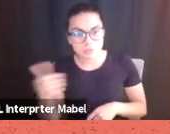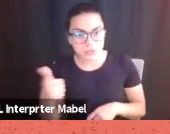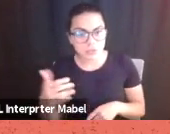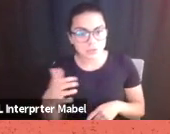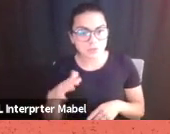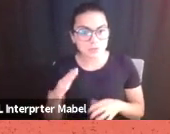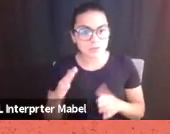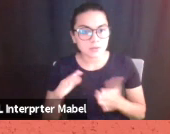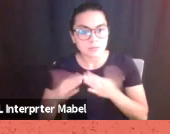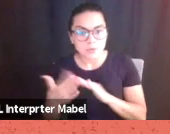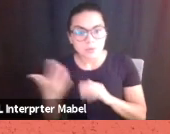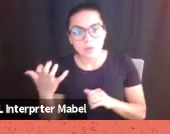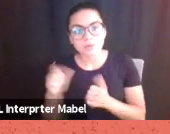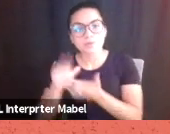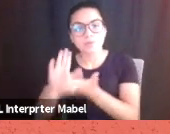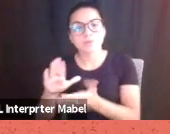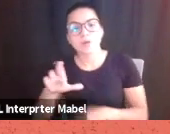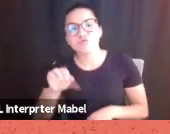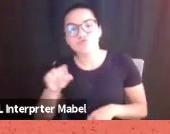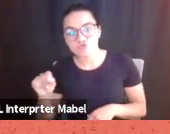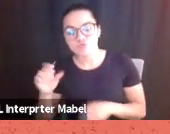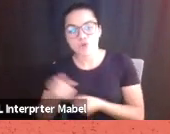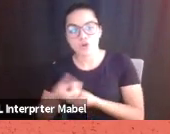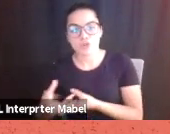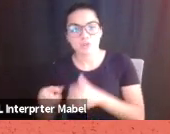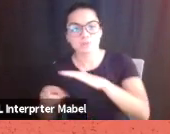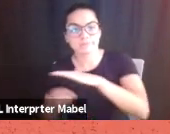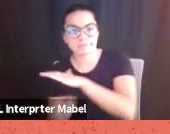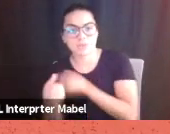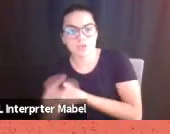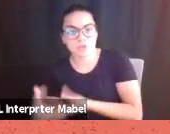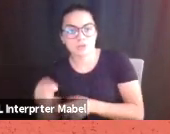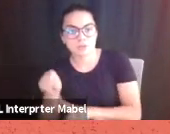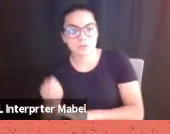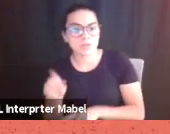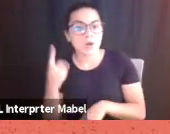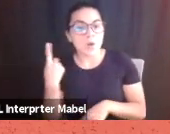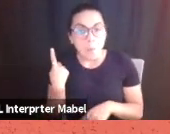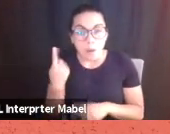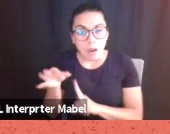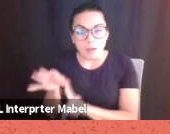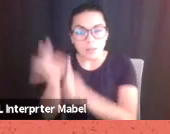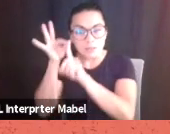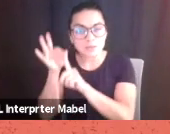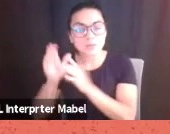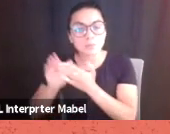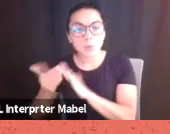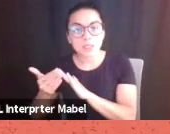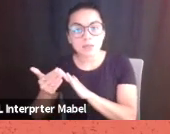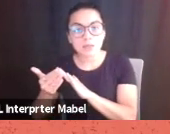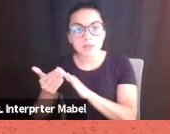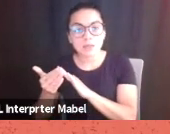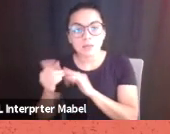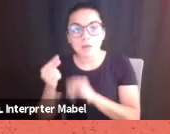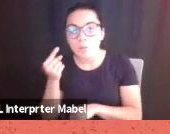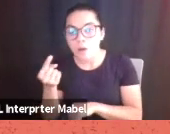violence itself. Something I'll take the time to point out, community was the only one where one of the priorities